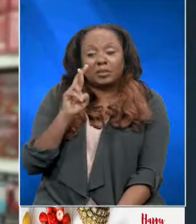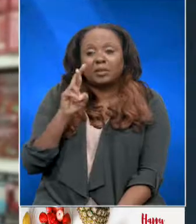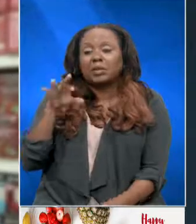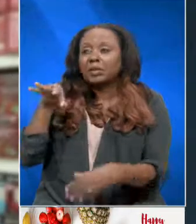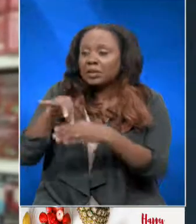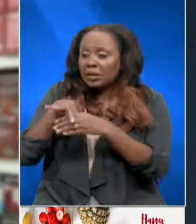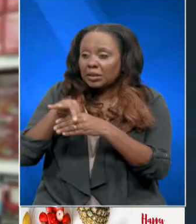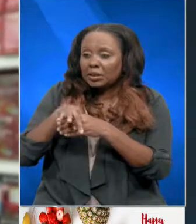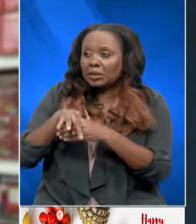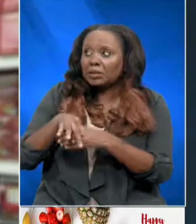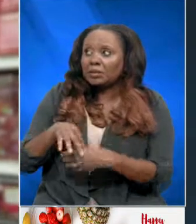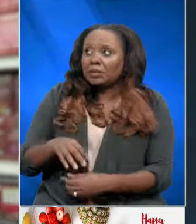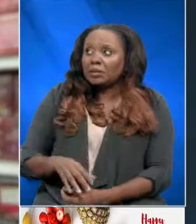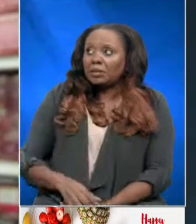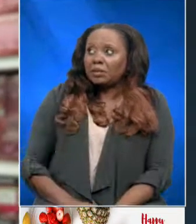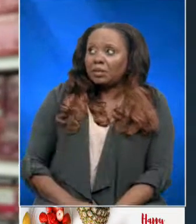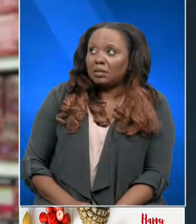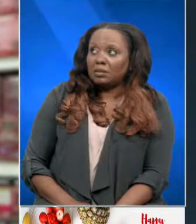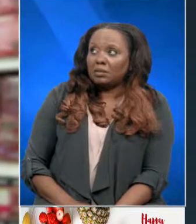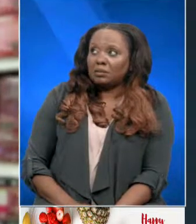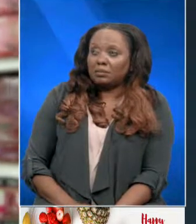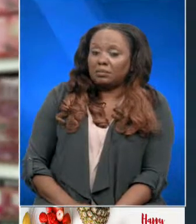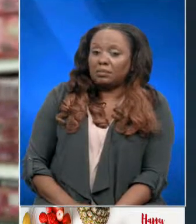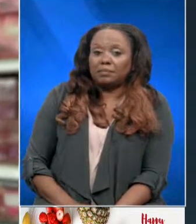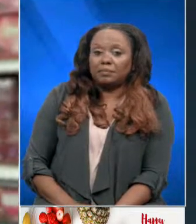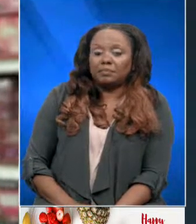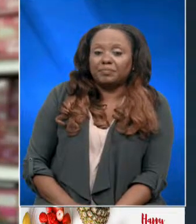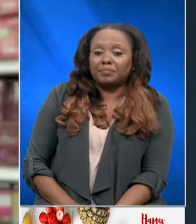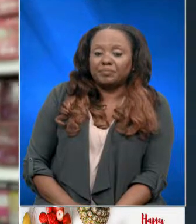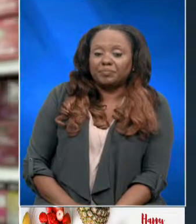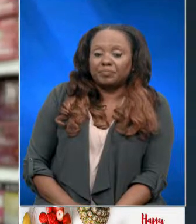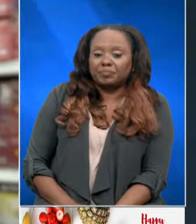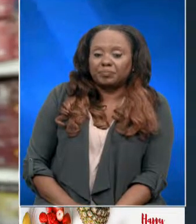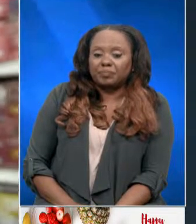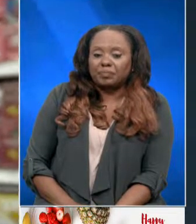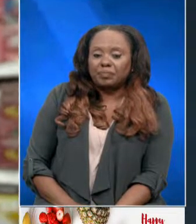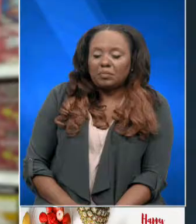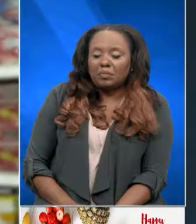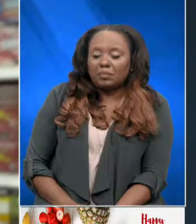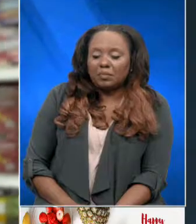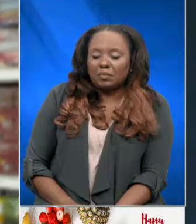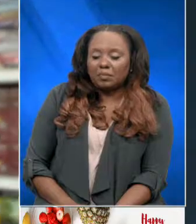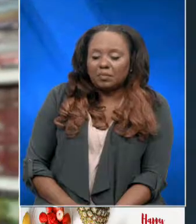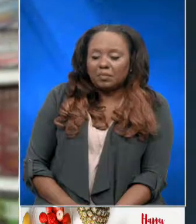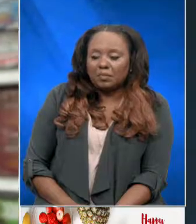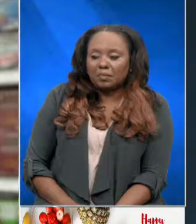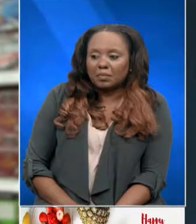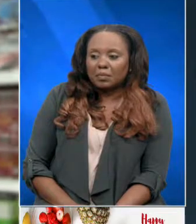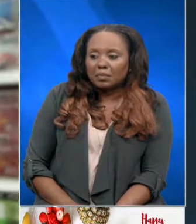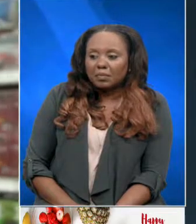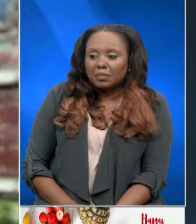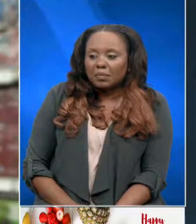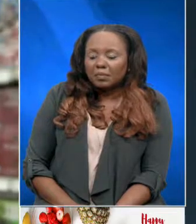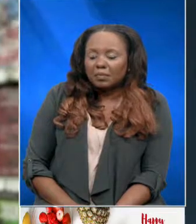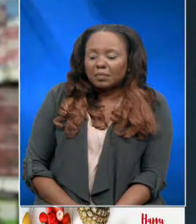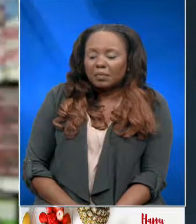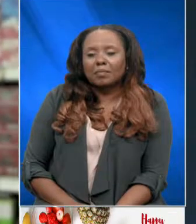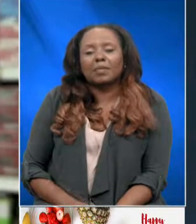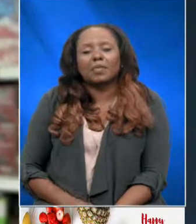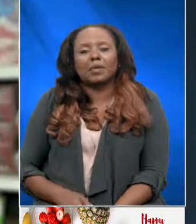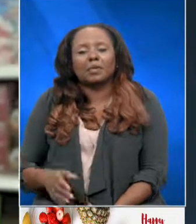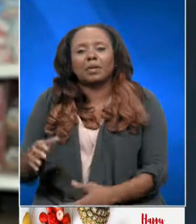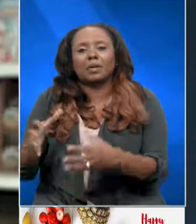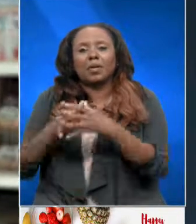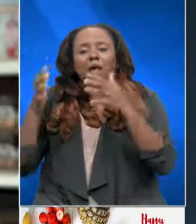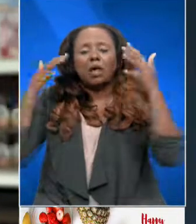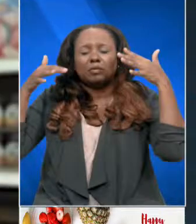What we need to be very mindful of, however, would be the chocolate drinks. Now, we all have our unsweetened cocoa that we can add milk